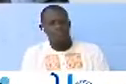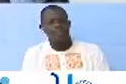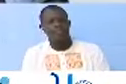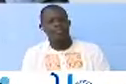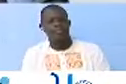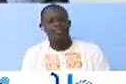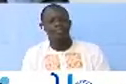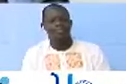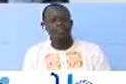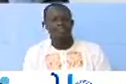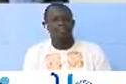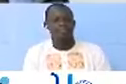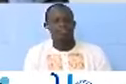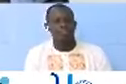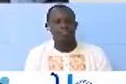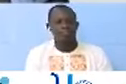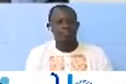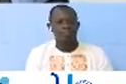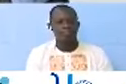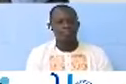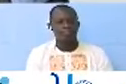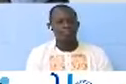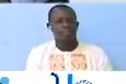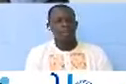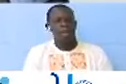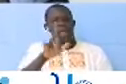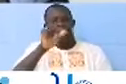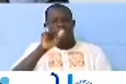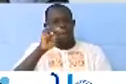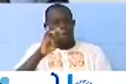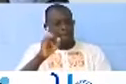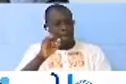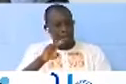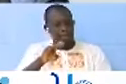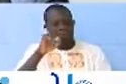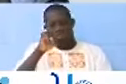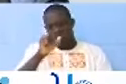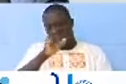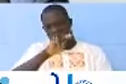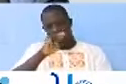ketaje Lamine Sanneh asfu Lamine